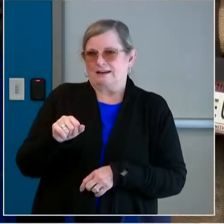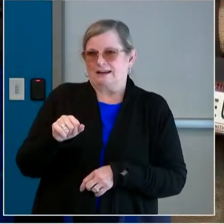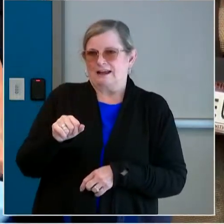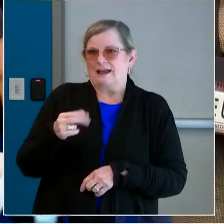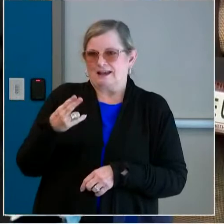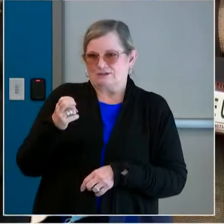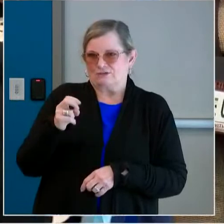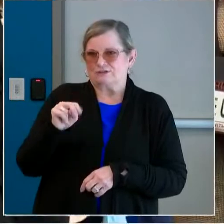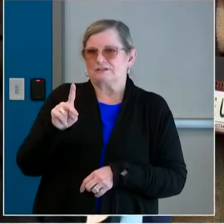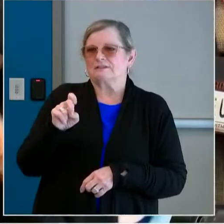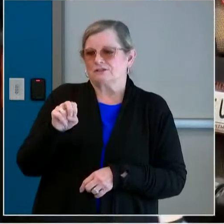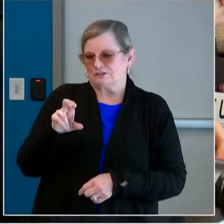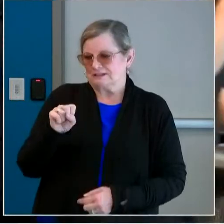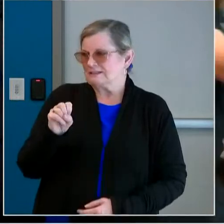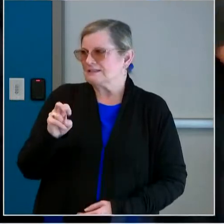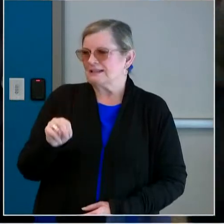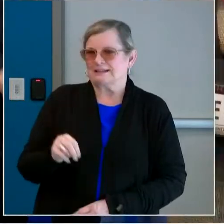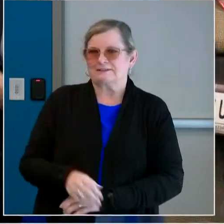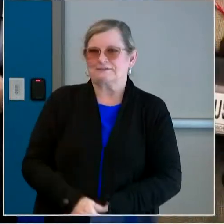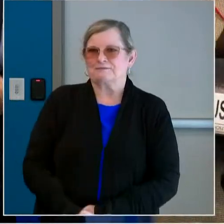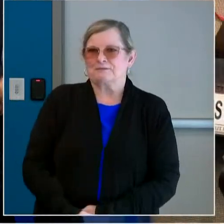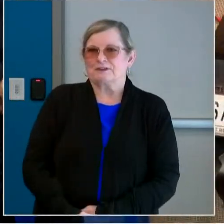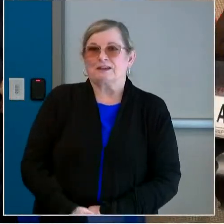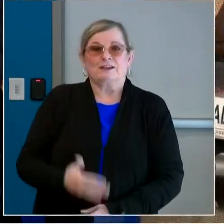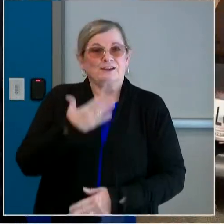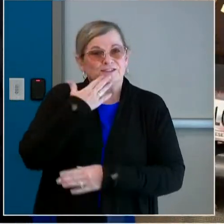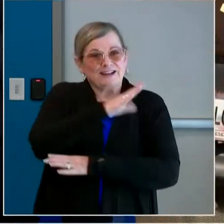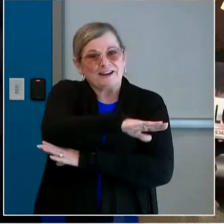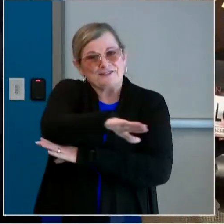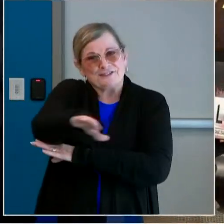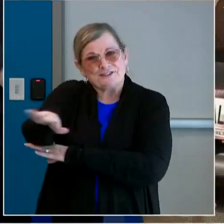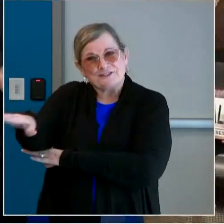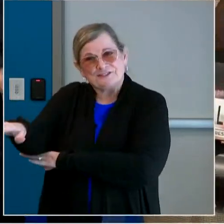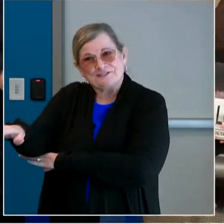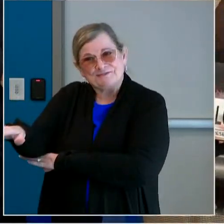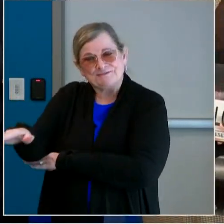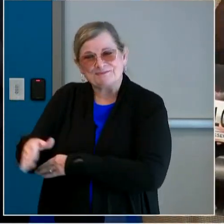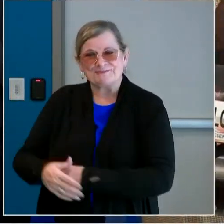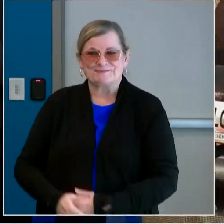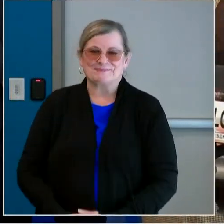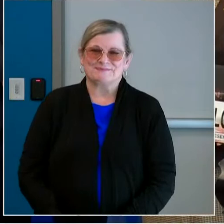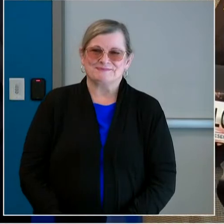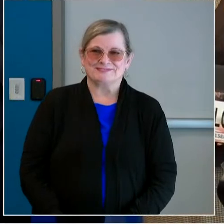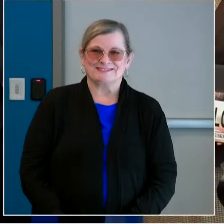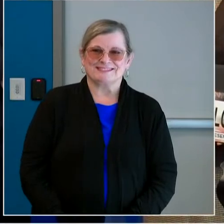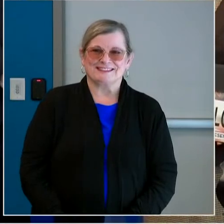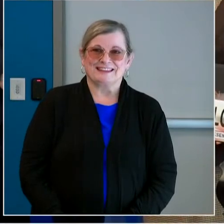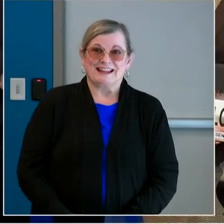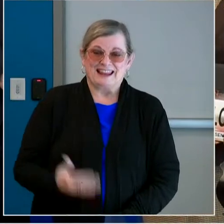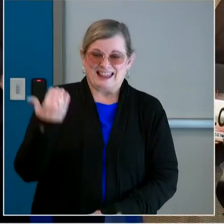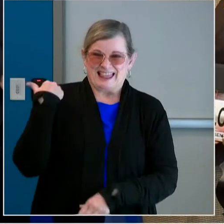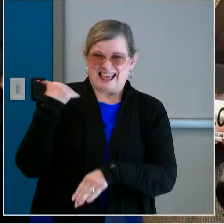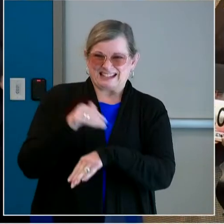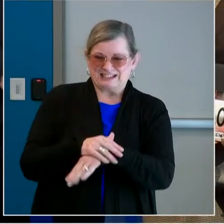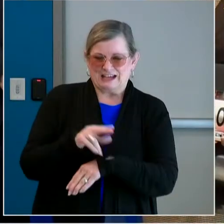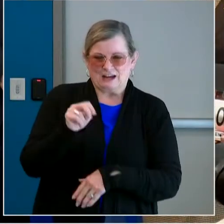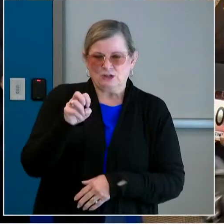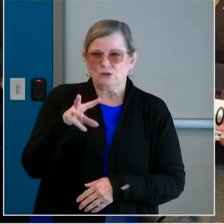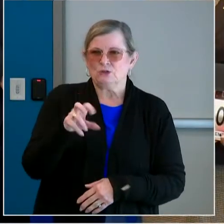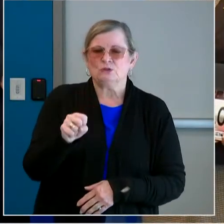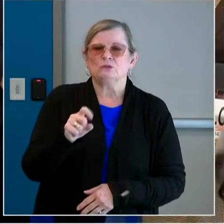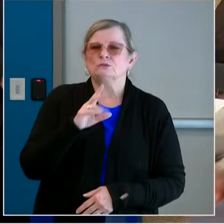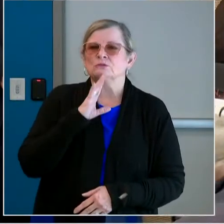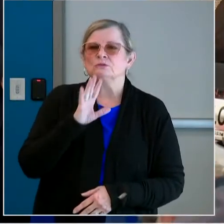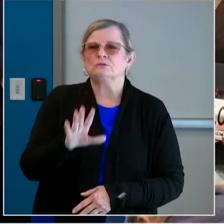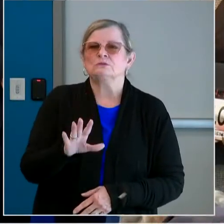sorry. Good afternoon. I'm Christina Henderson, at-large council member. Last night's news was not necessarily